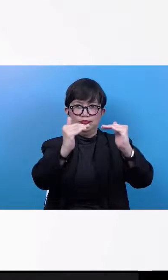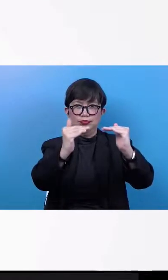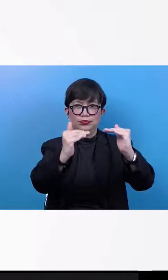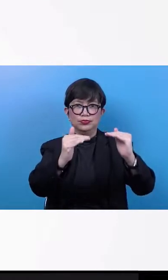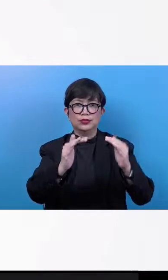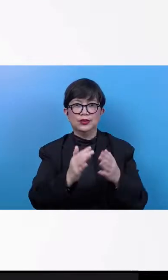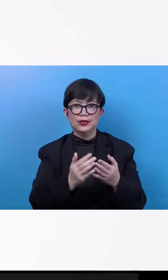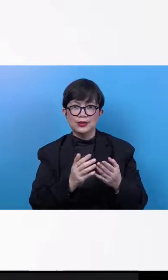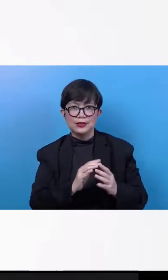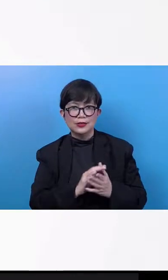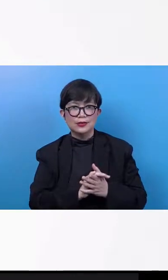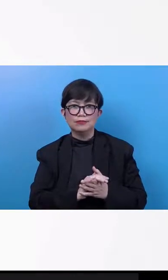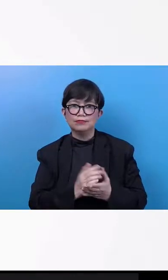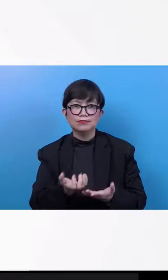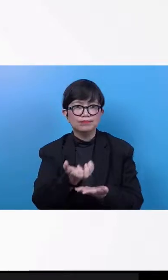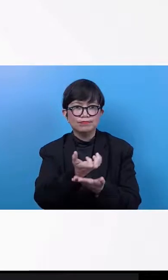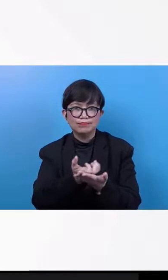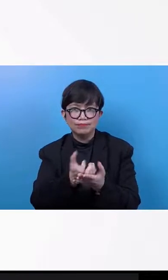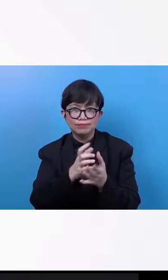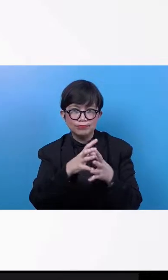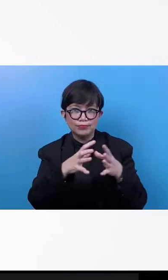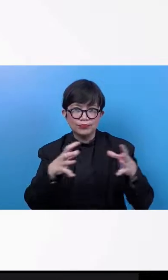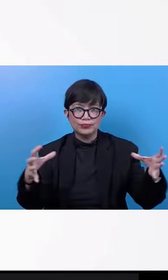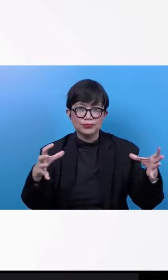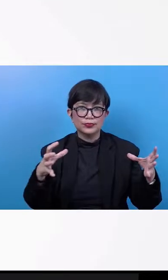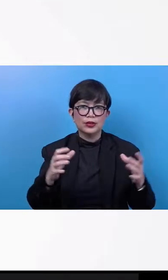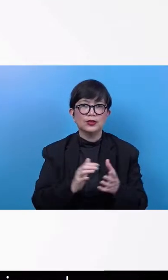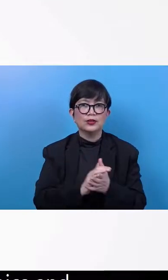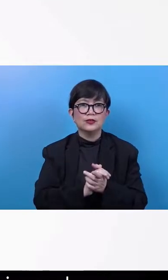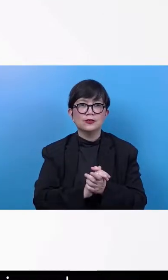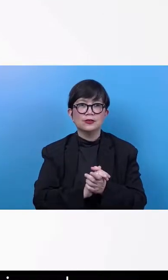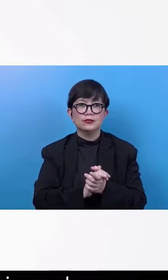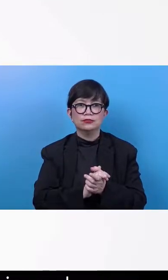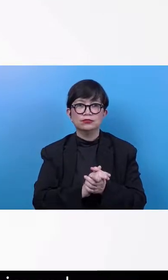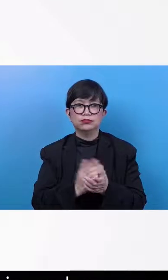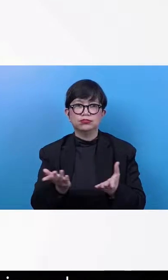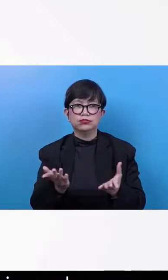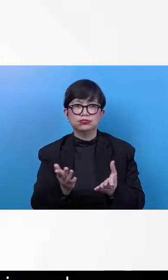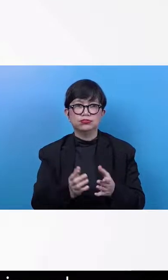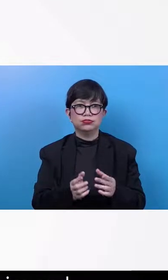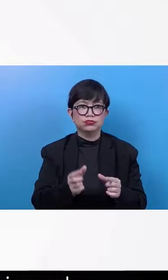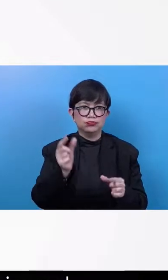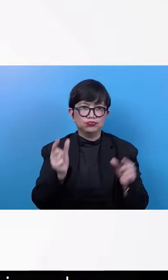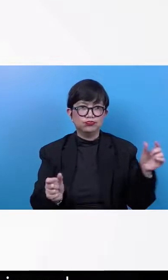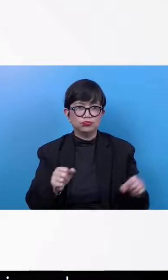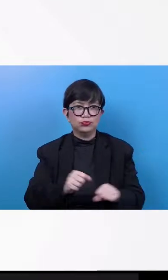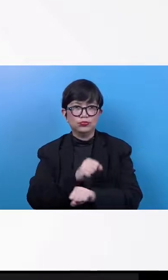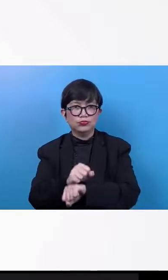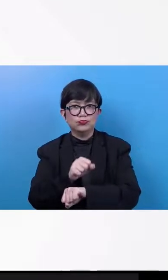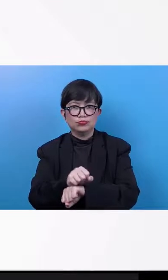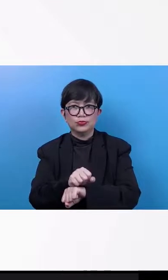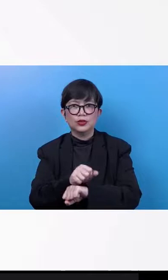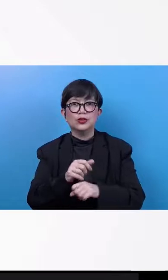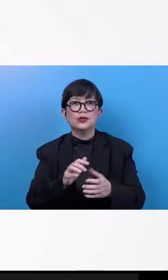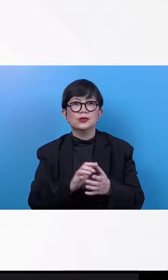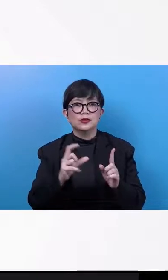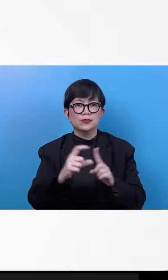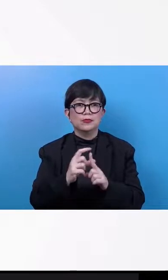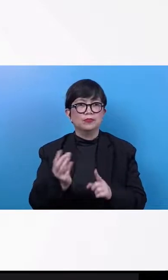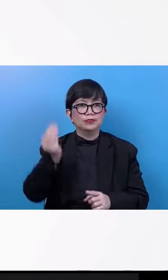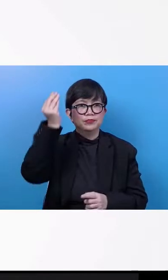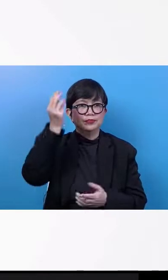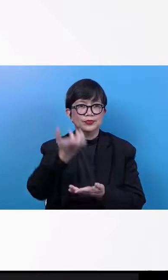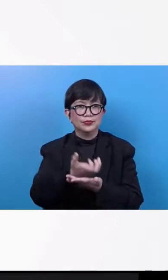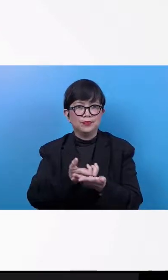labor markets. Dr. Park is the Chair Professor of Economics and Director of the Center for Economic Policy. And now